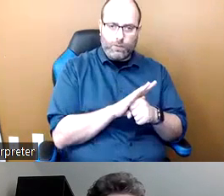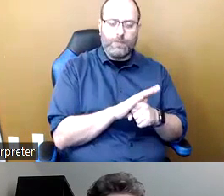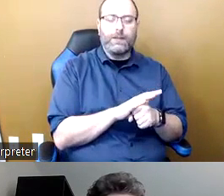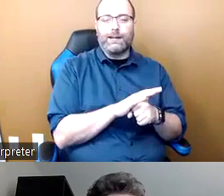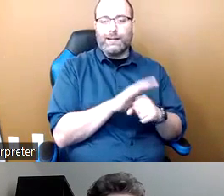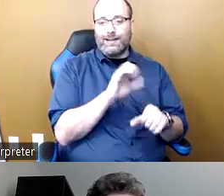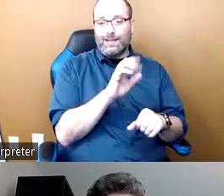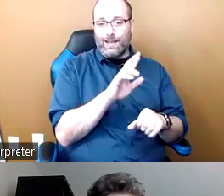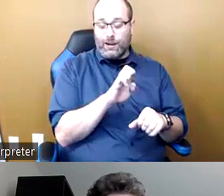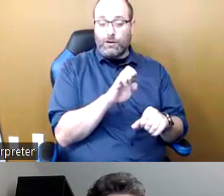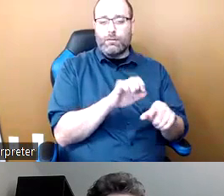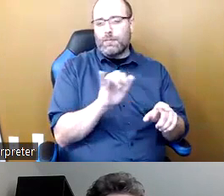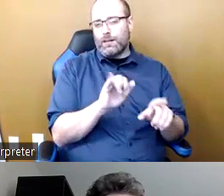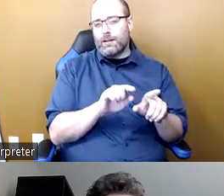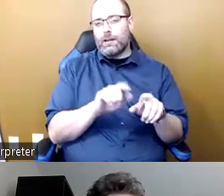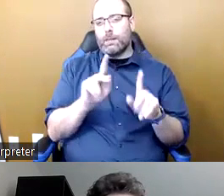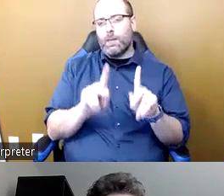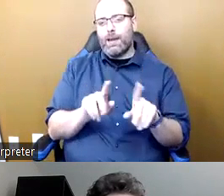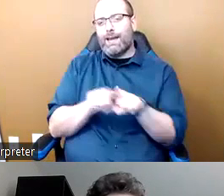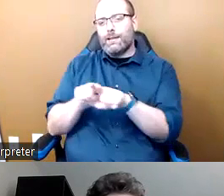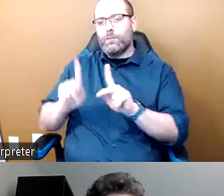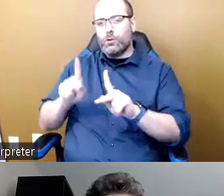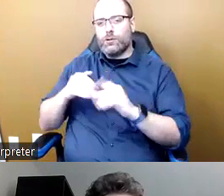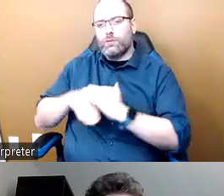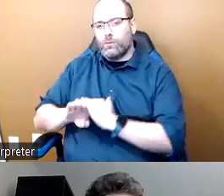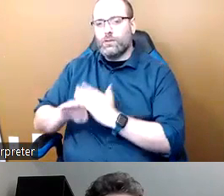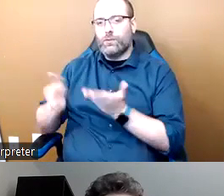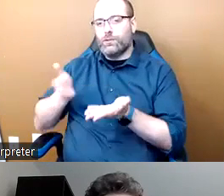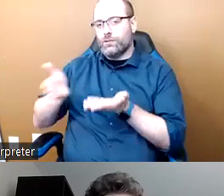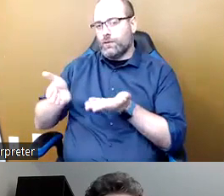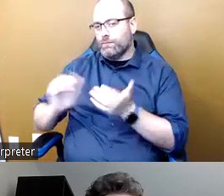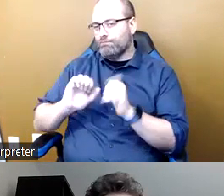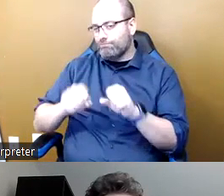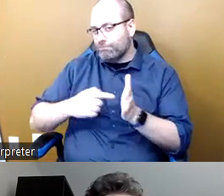person enters into a service?